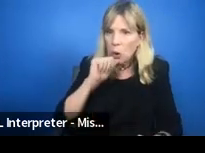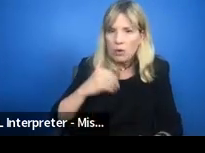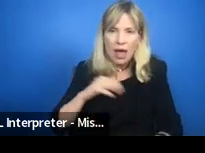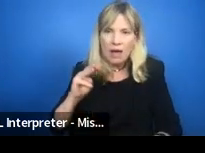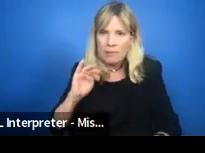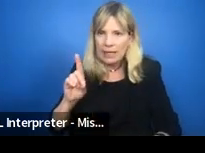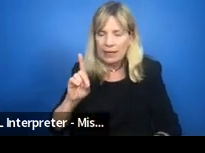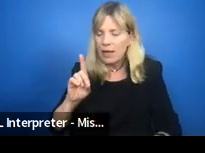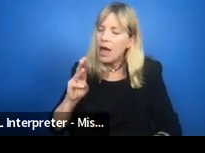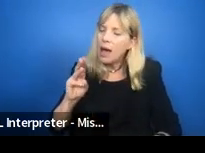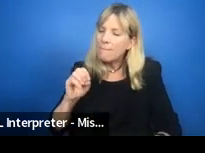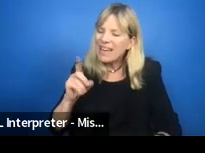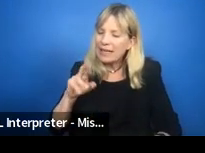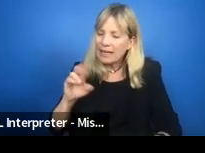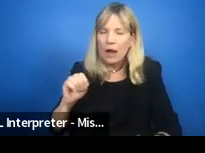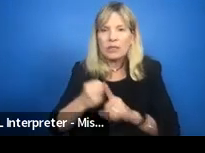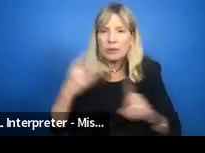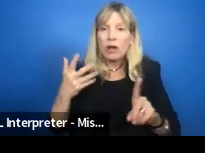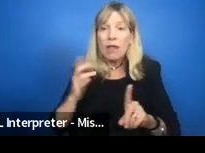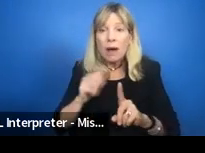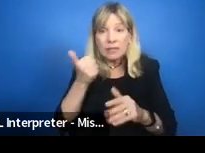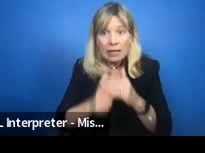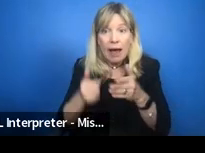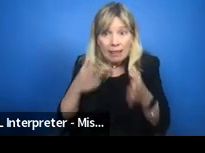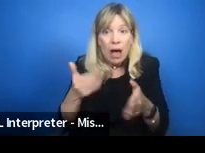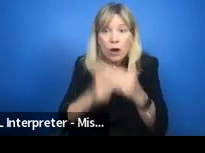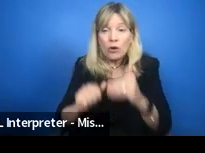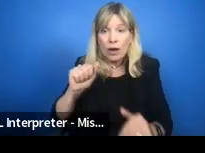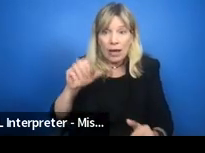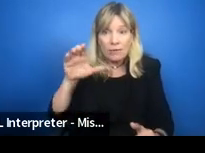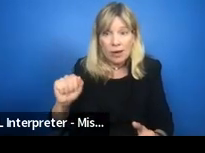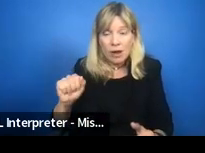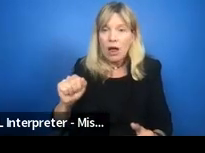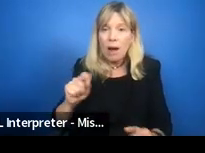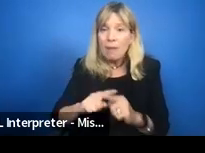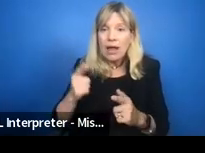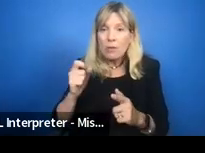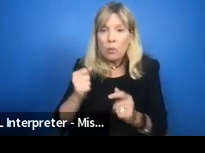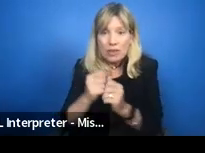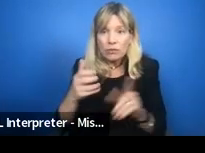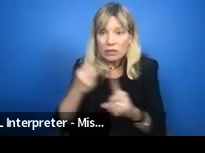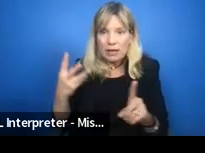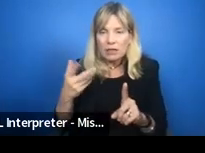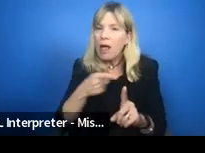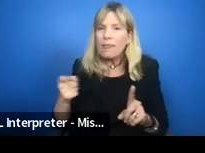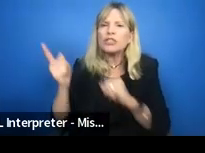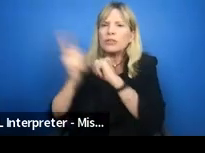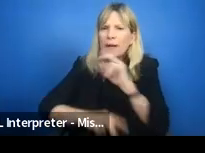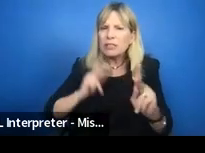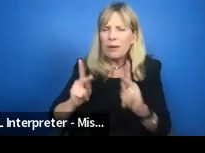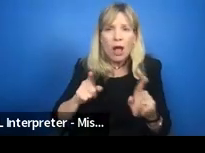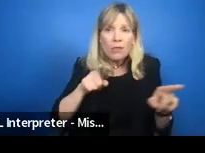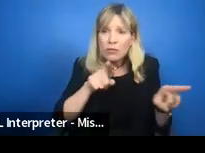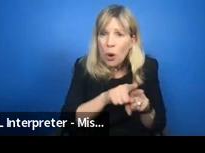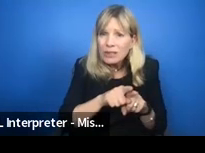Medicare expansion that was allowed under the Affordable Care Act, and all it does is punish people. And some of those very same